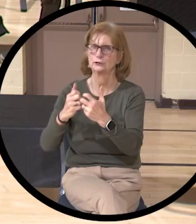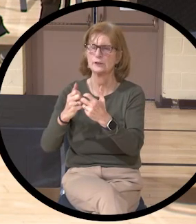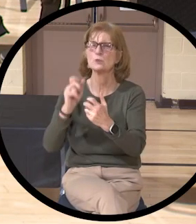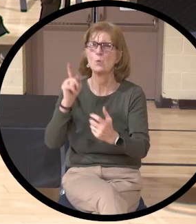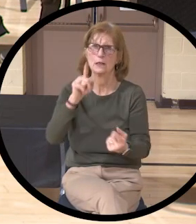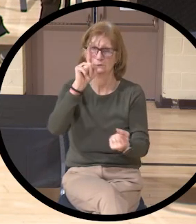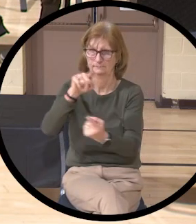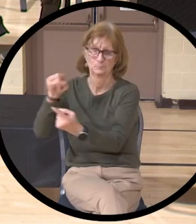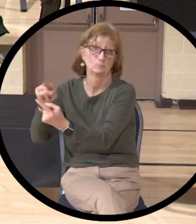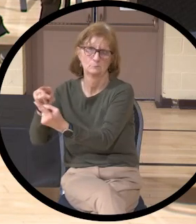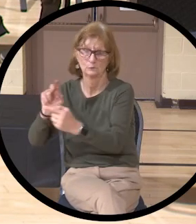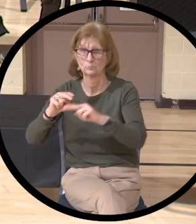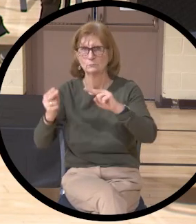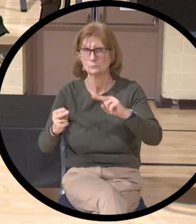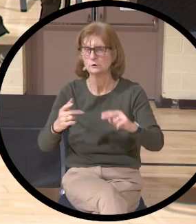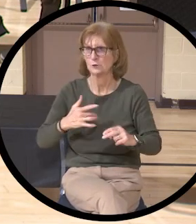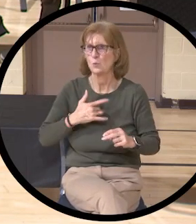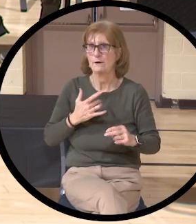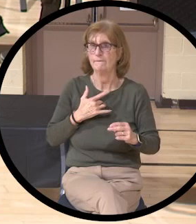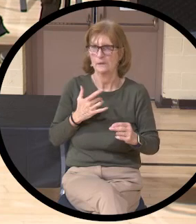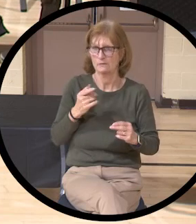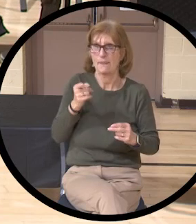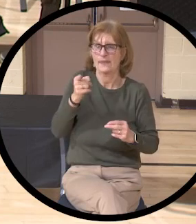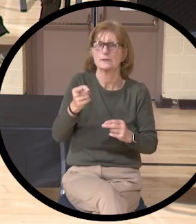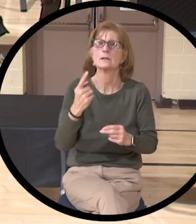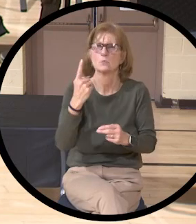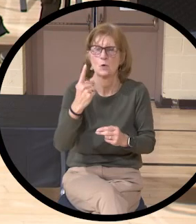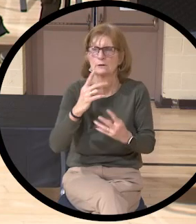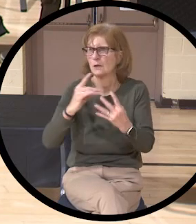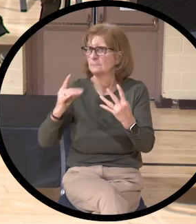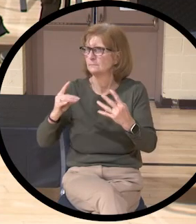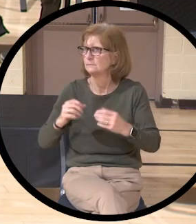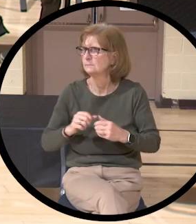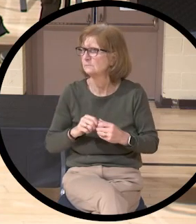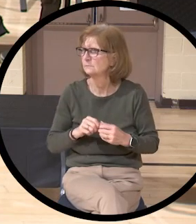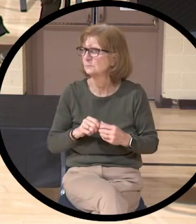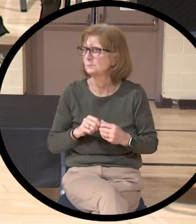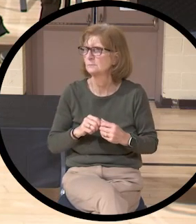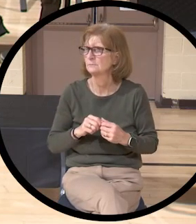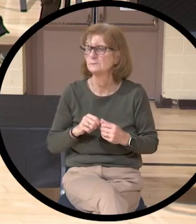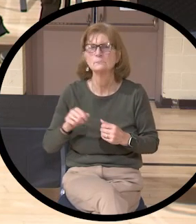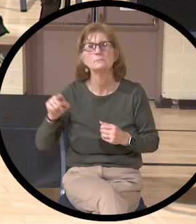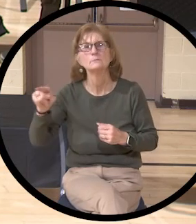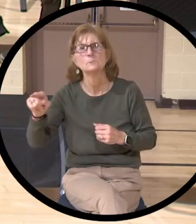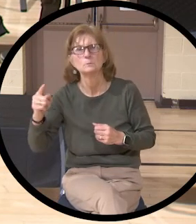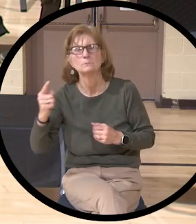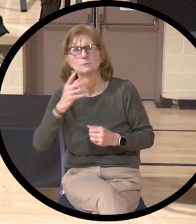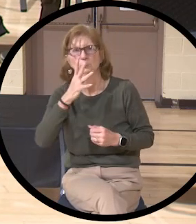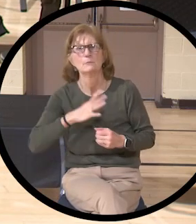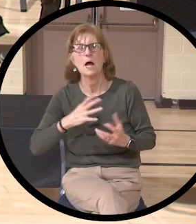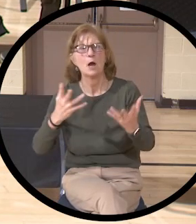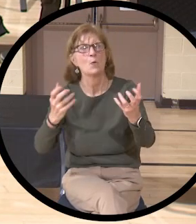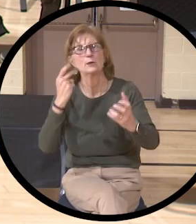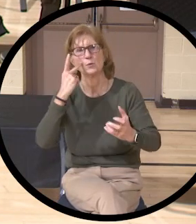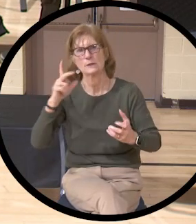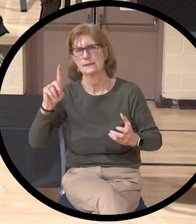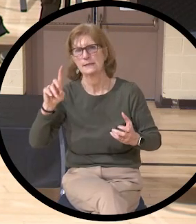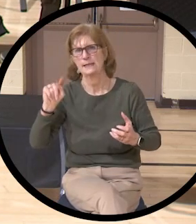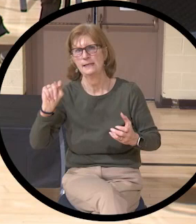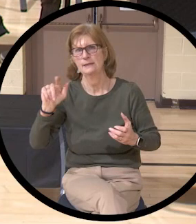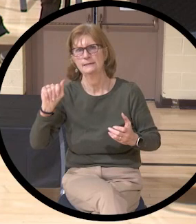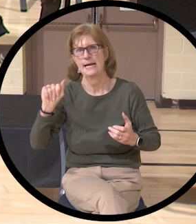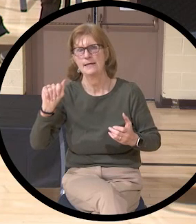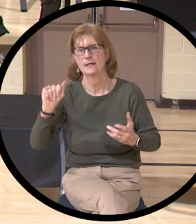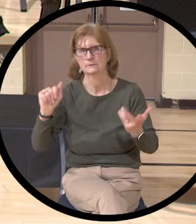about. So it should improve things generally. Seeing the data after, because I assume this is going to be all at once, but